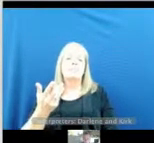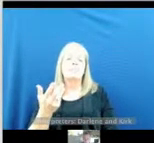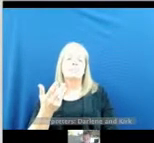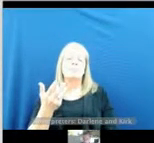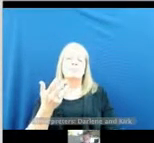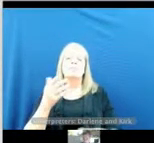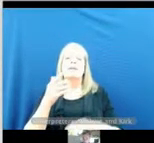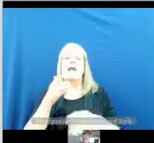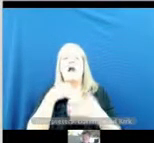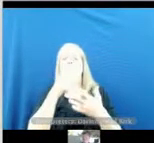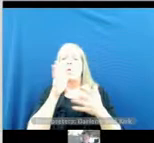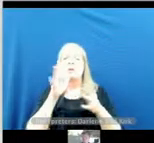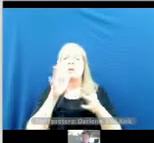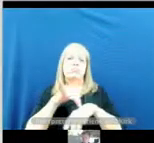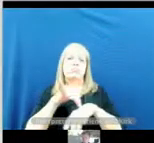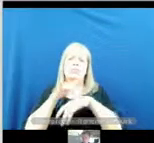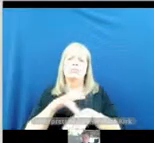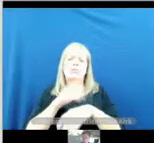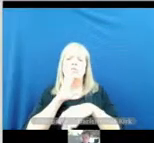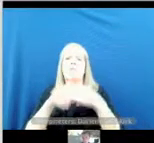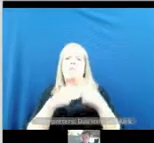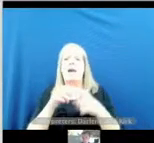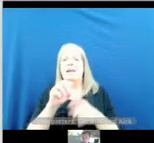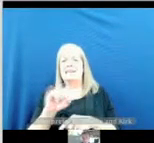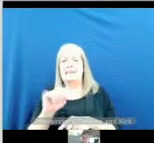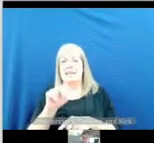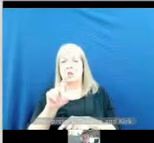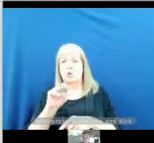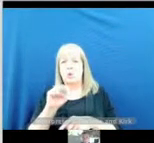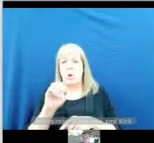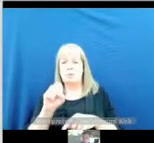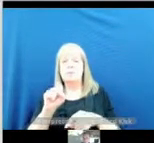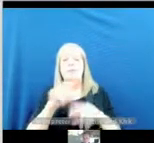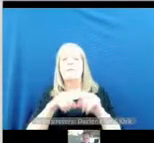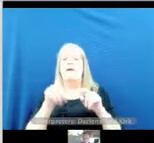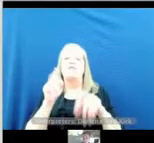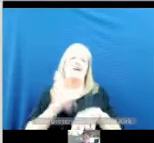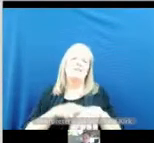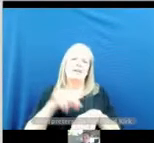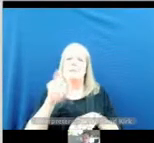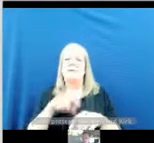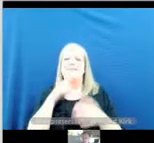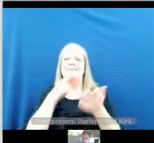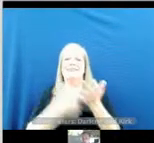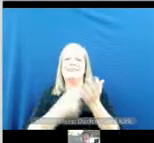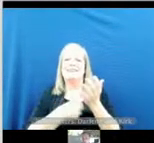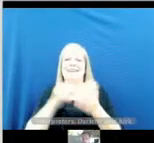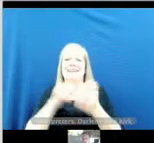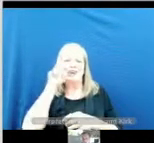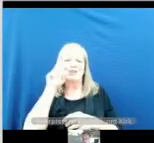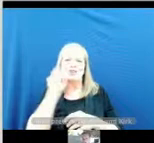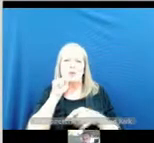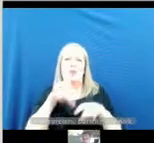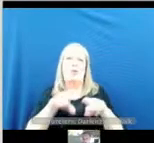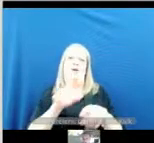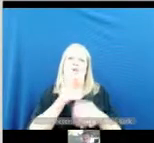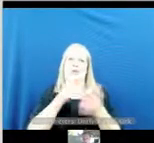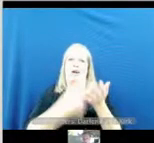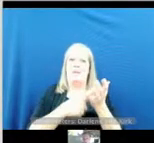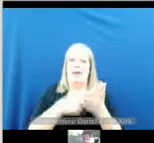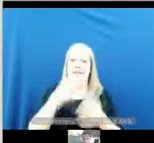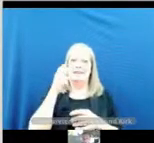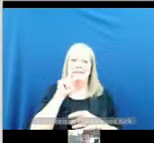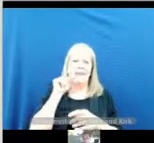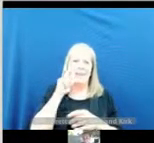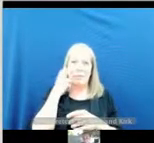syndromes, but of course you can't have a conversation about deafblindness and not talk about Usher syndrome. And so what we should talk about is